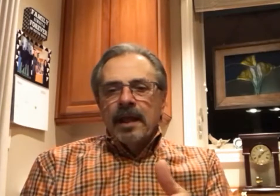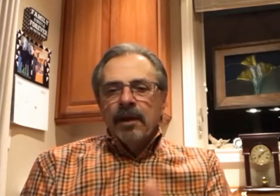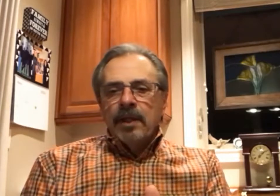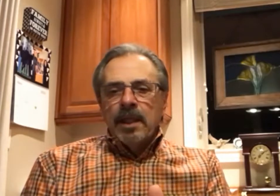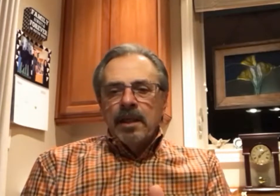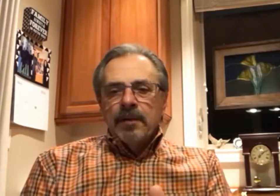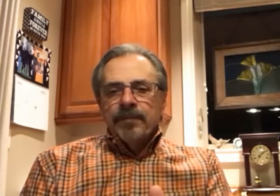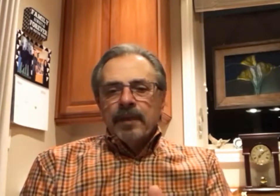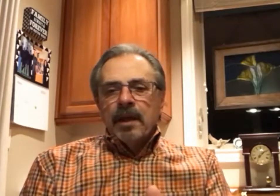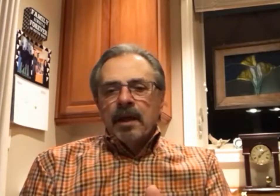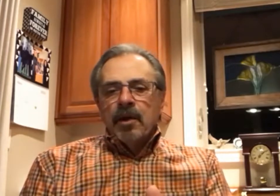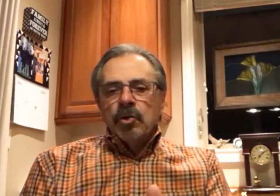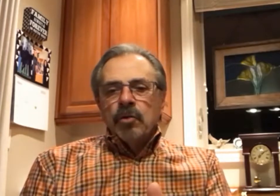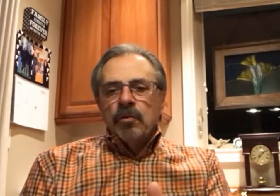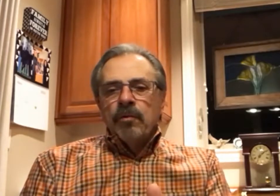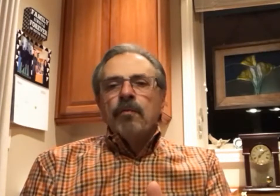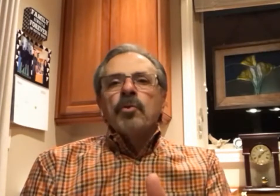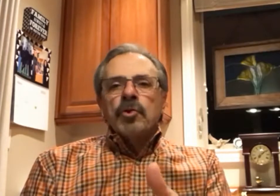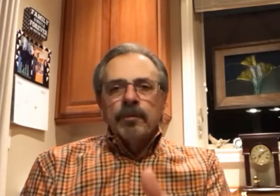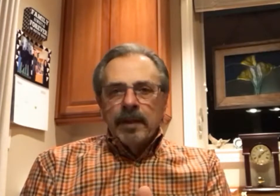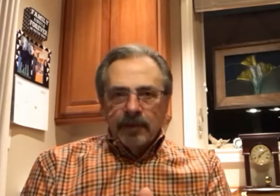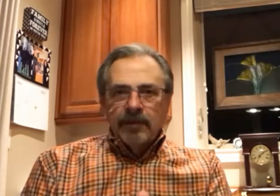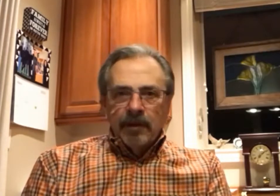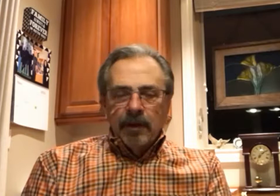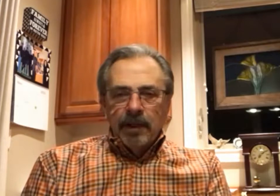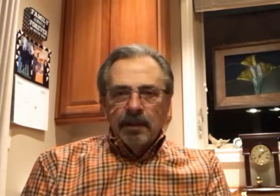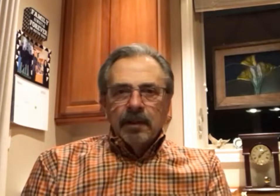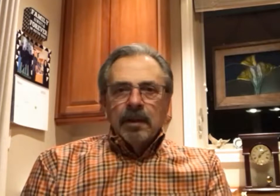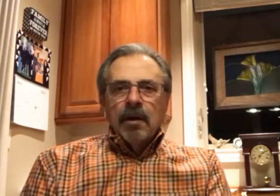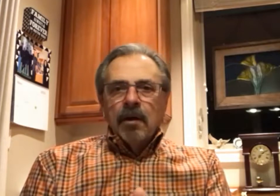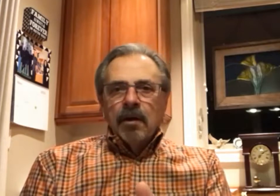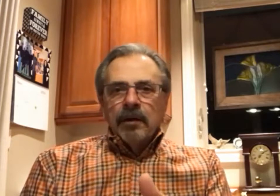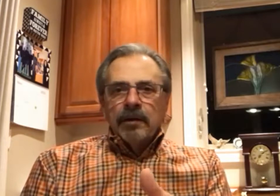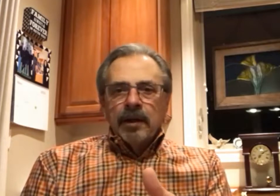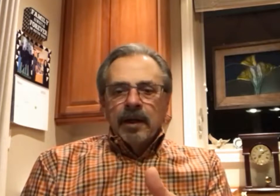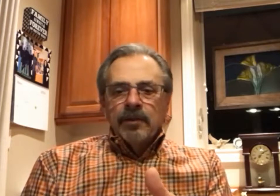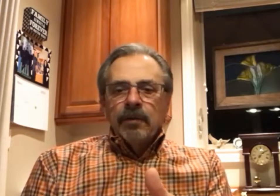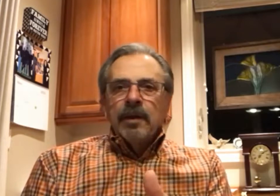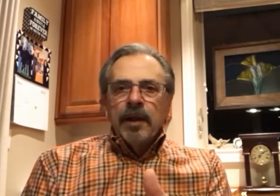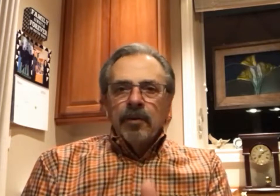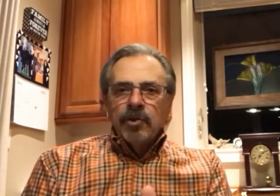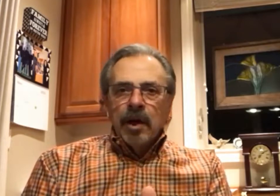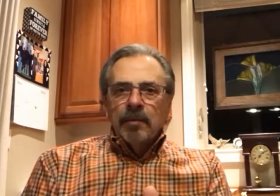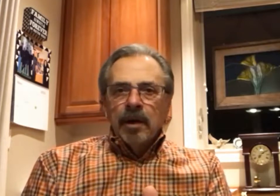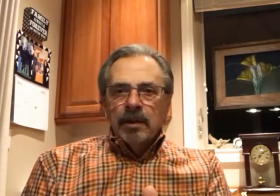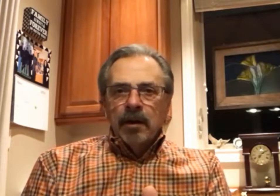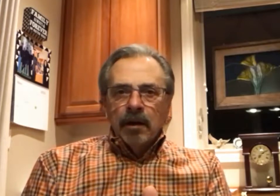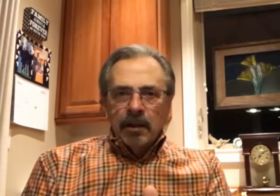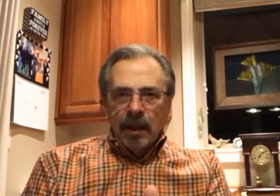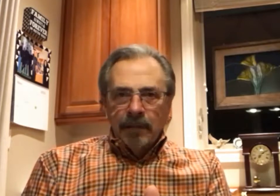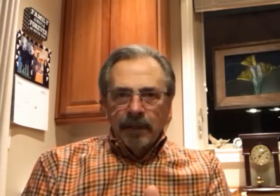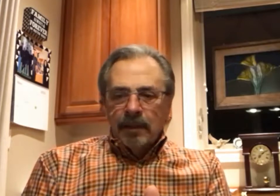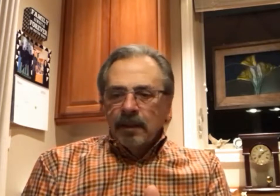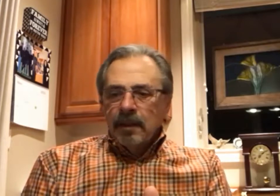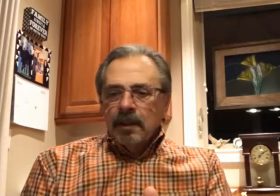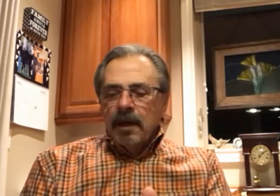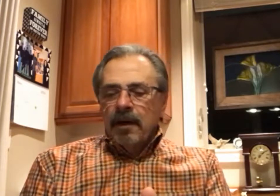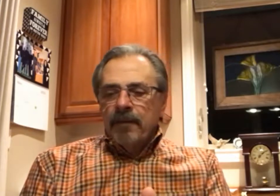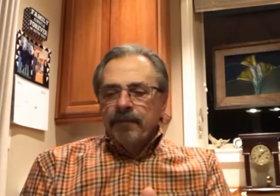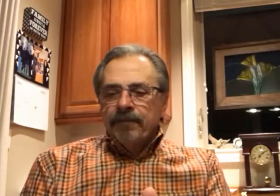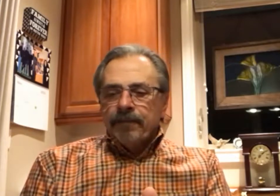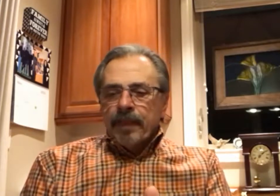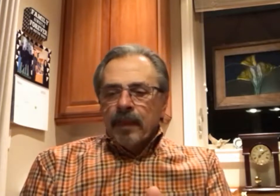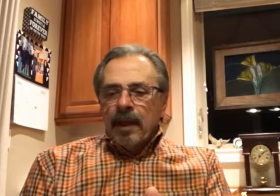as a county should be considering on doing a better job on our climate.